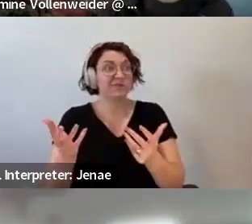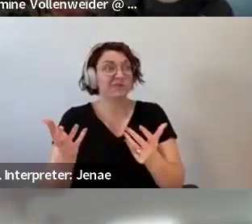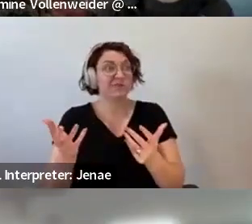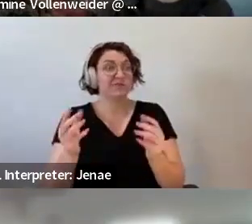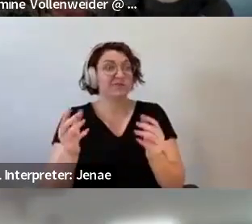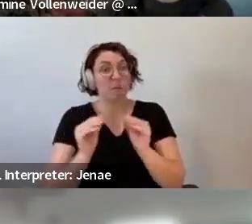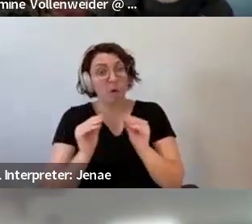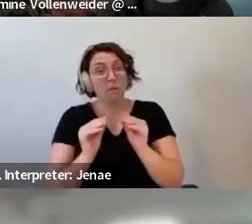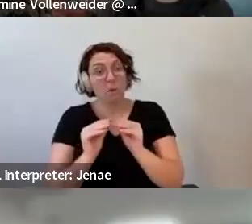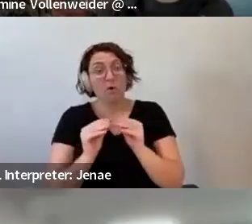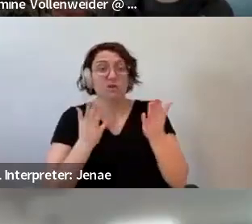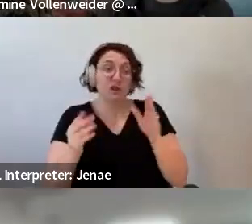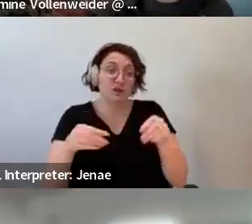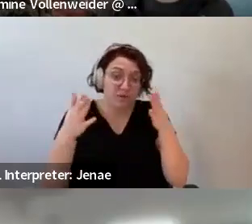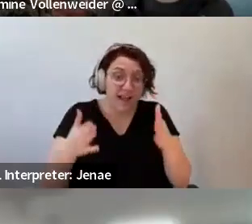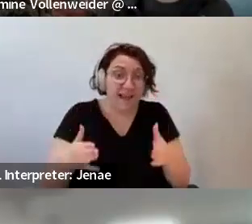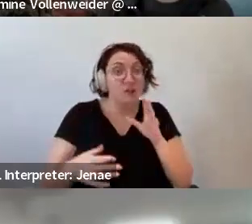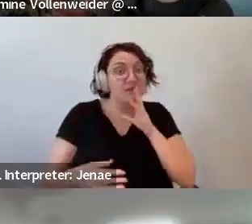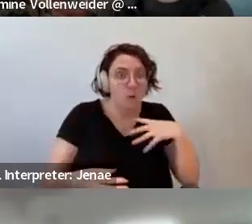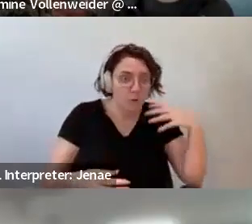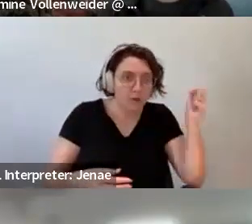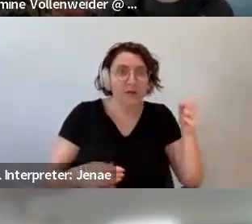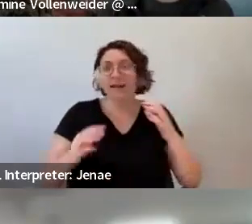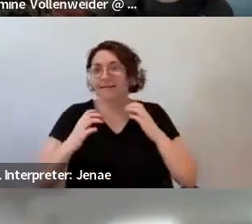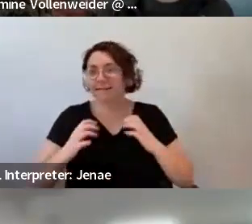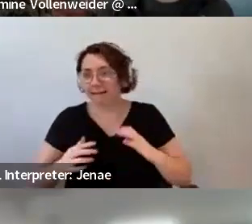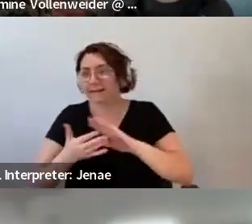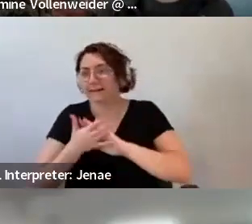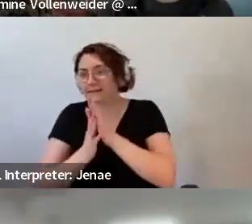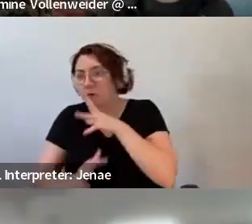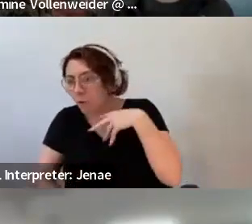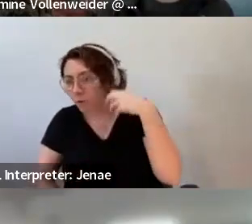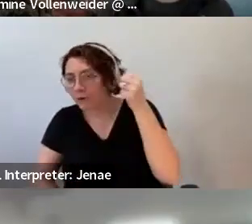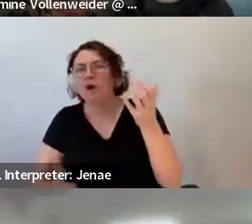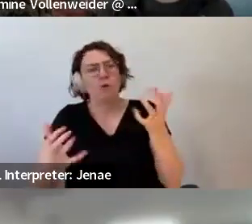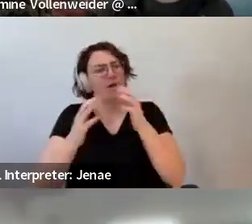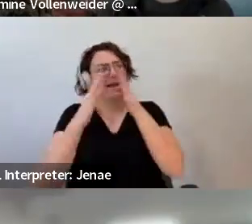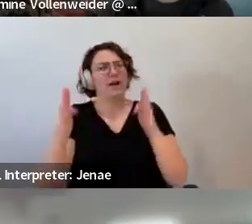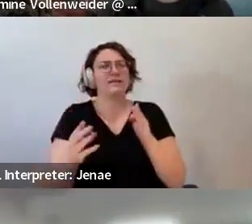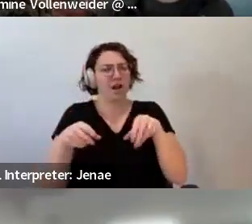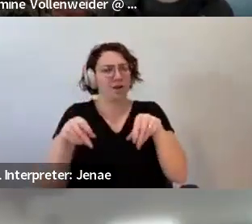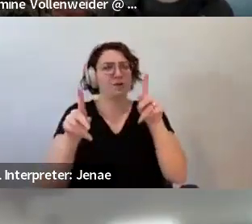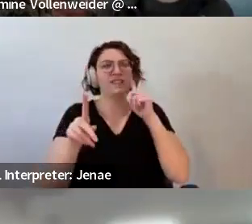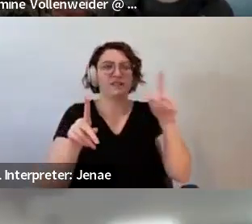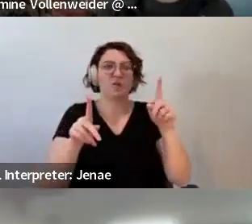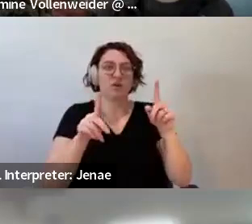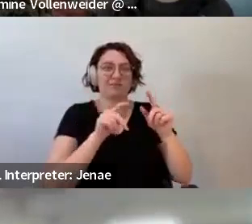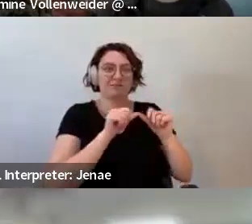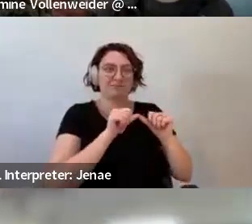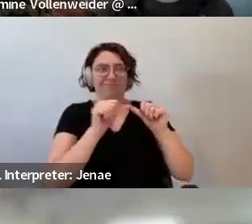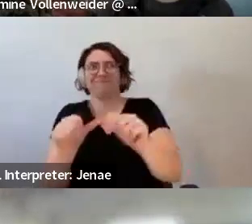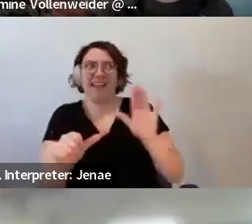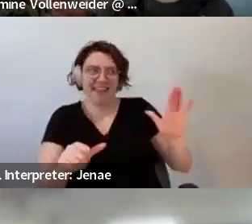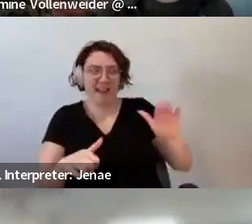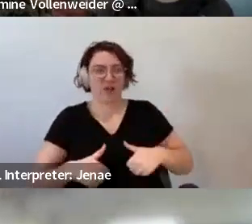providers and clients themselves, we want housing opportunities for people for the continuum of their life. So